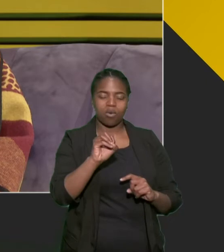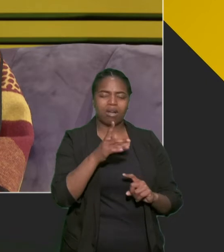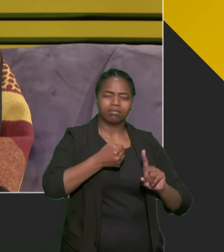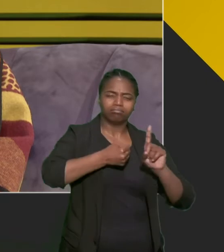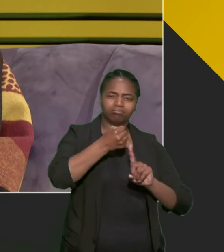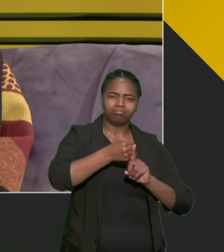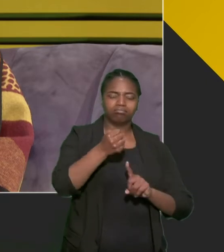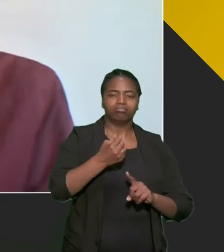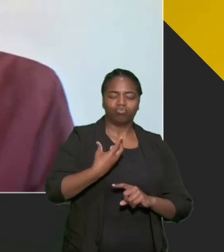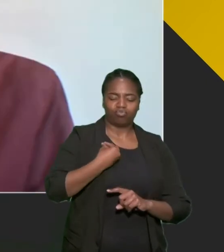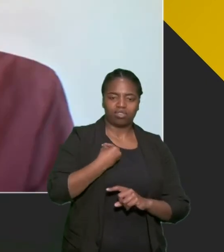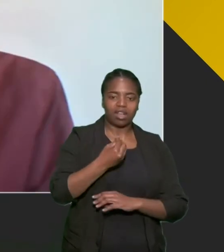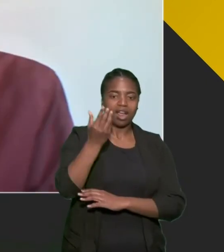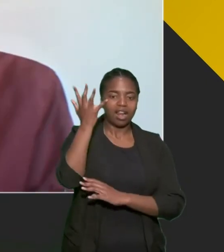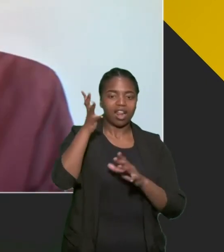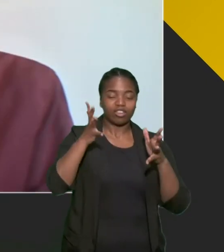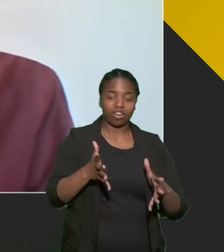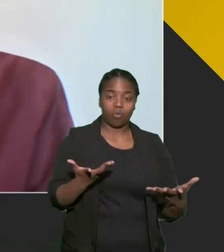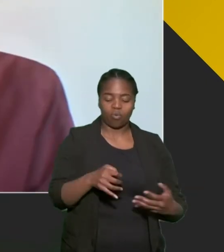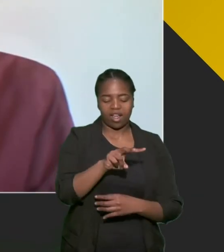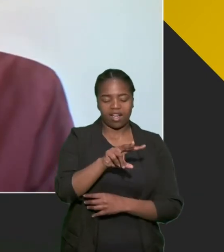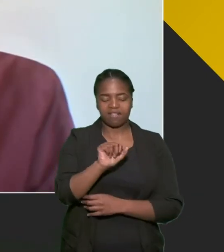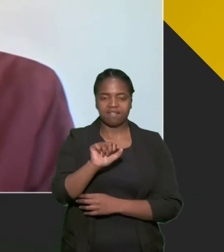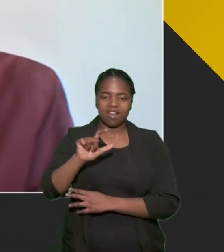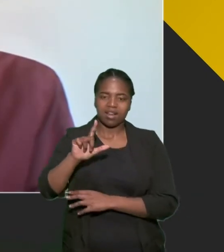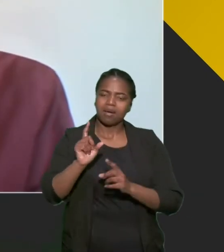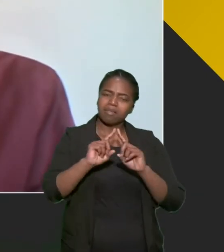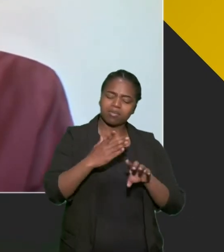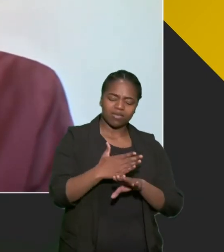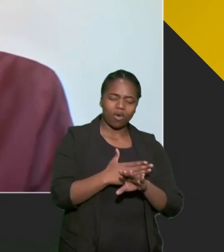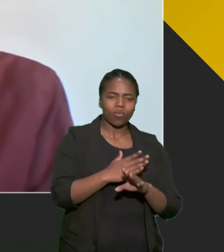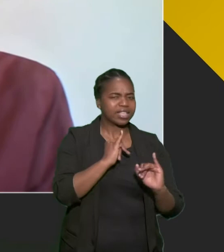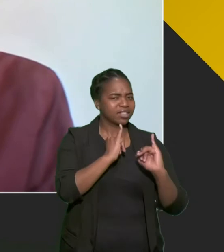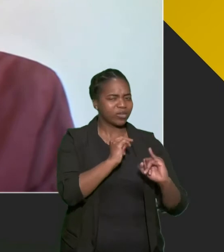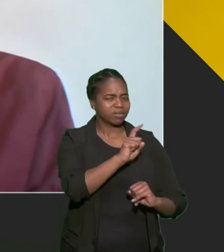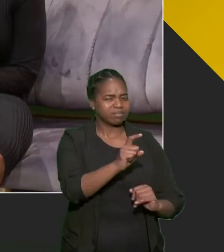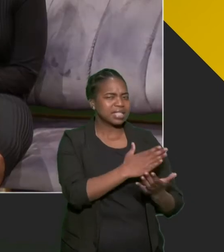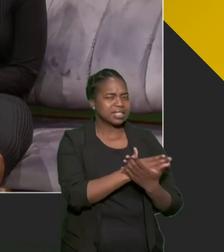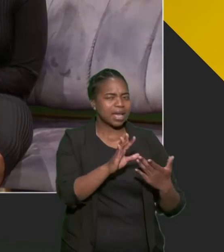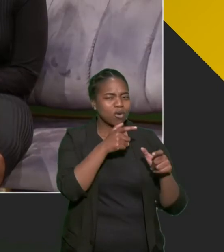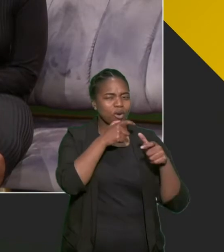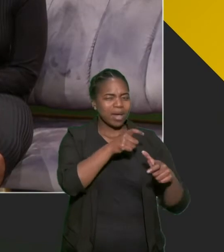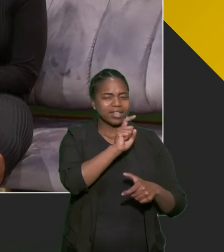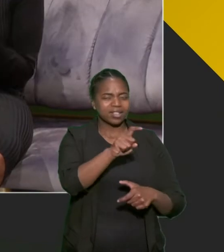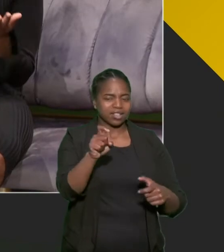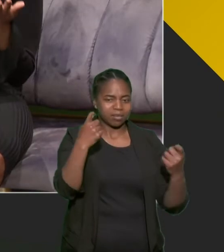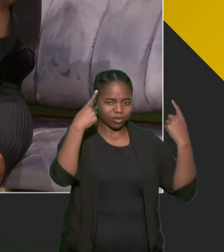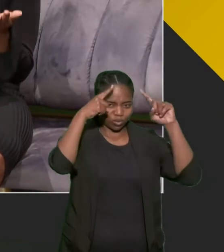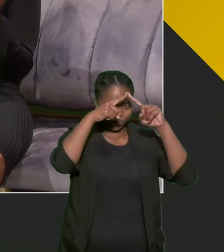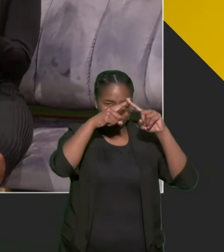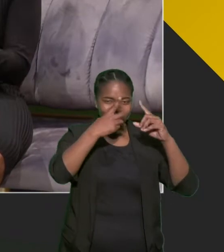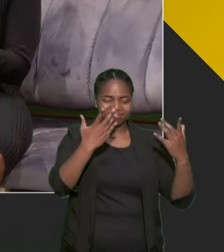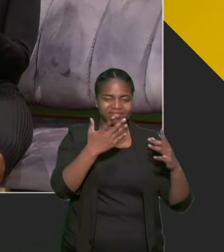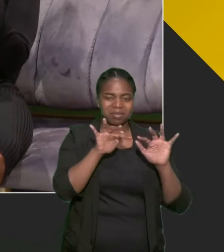and a junior lecturer at the Vowel University of Technology. But before we talk about it, let's go and see some of the comments from Basotho,